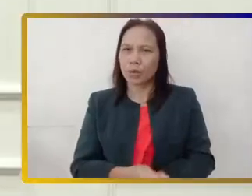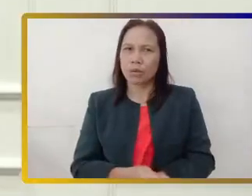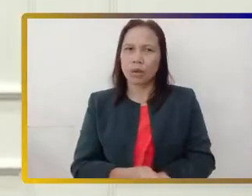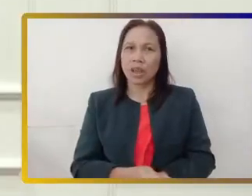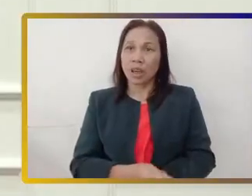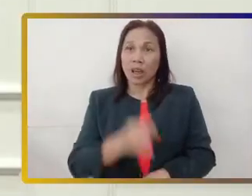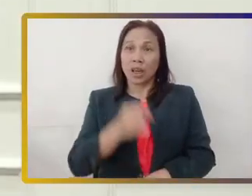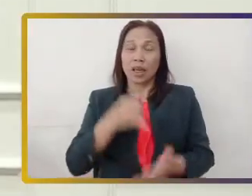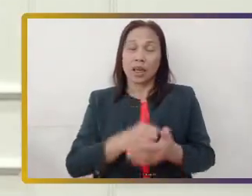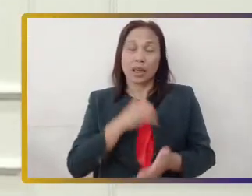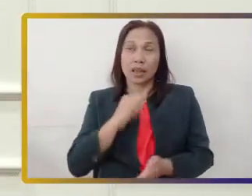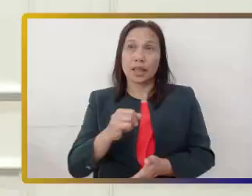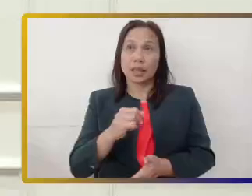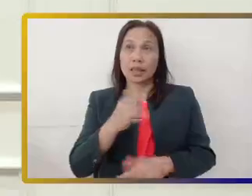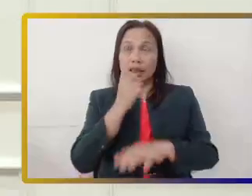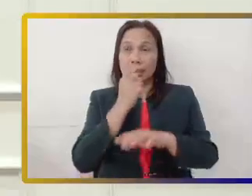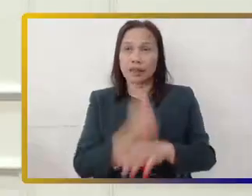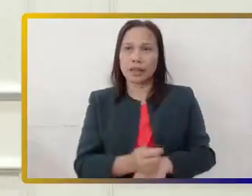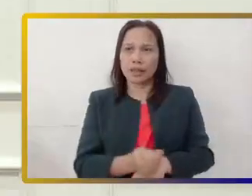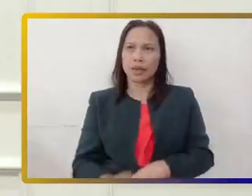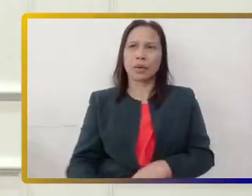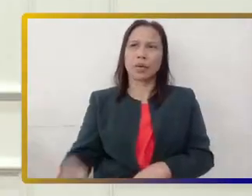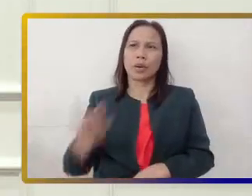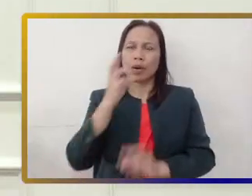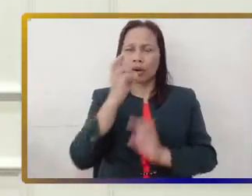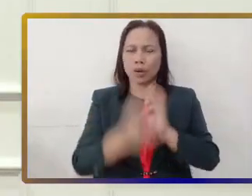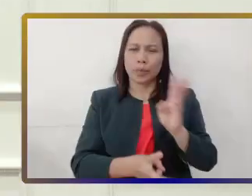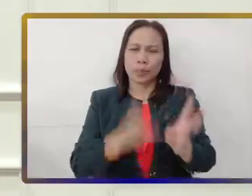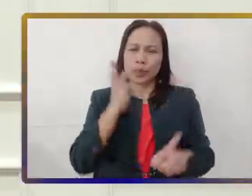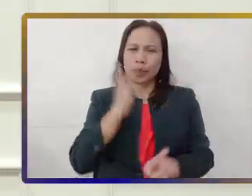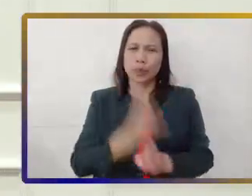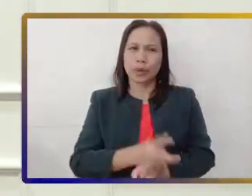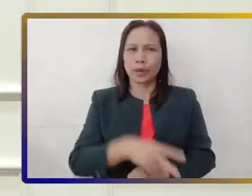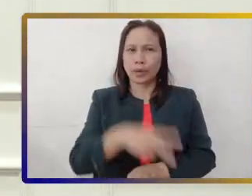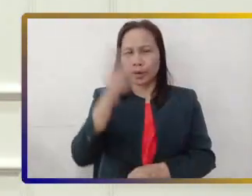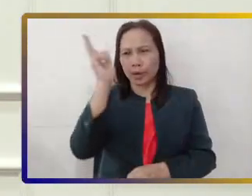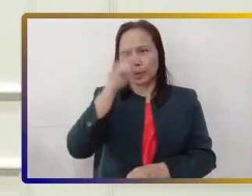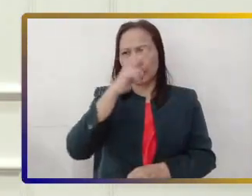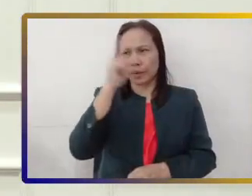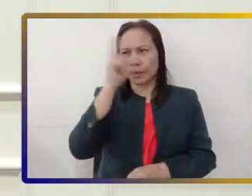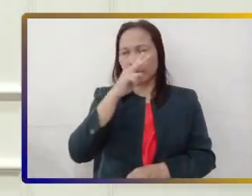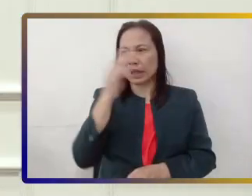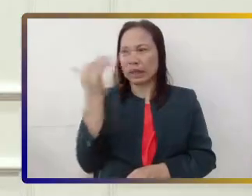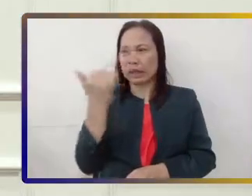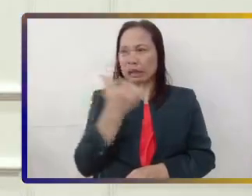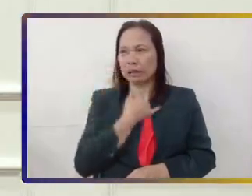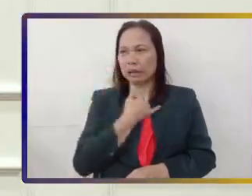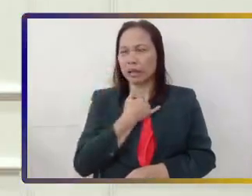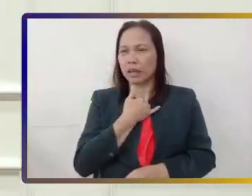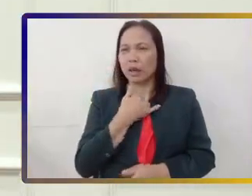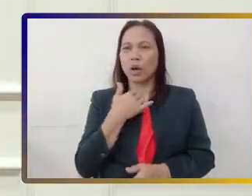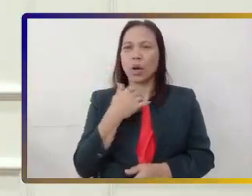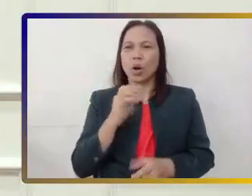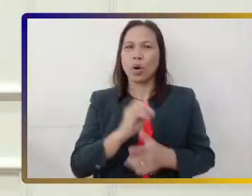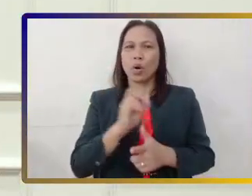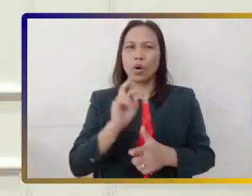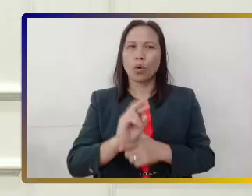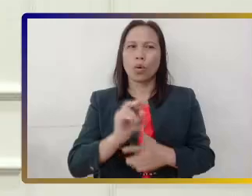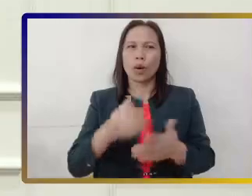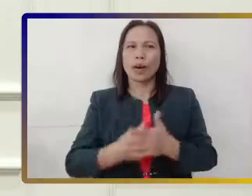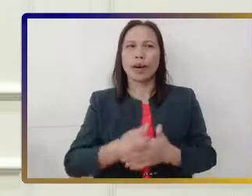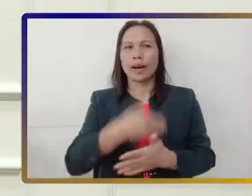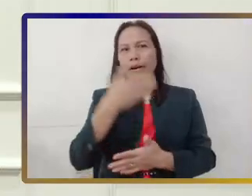christianity is by philosophy and Vin deceit or after Christ